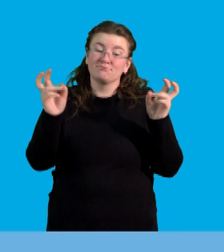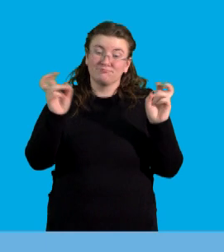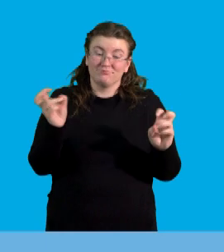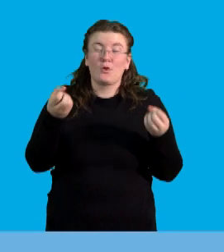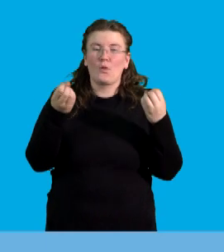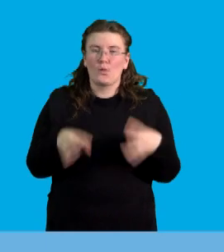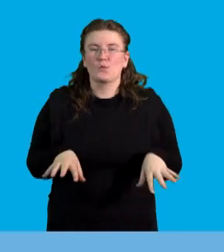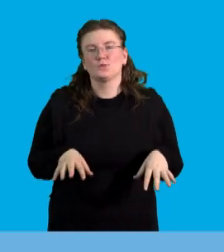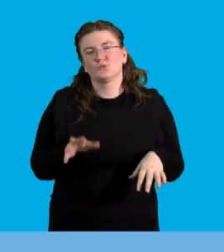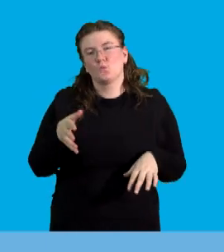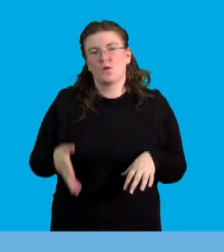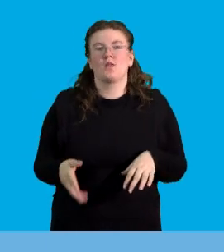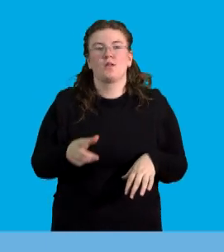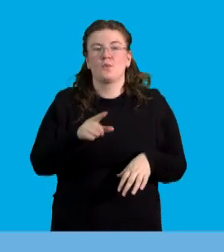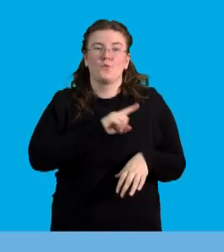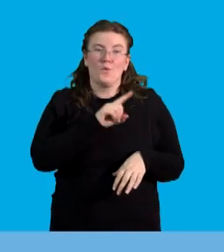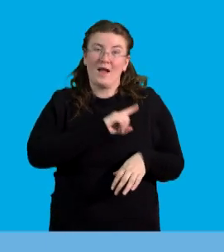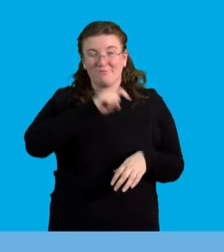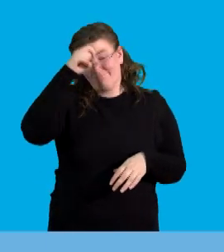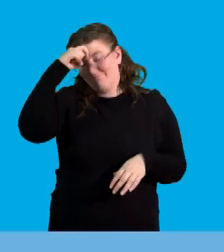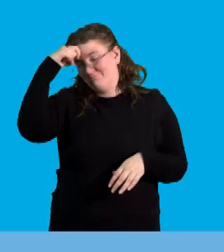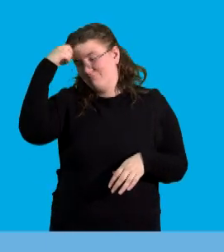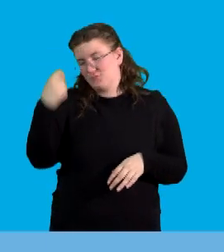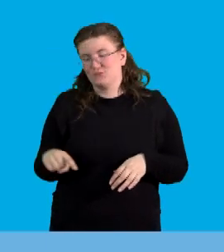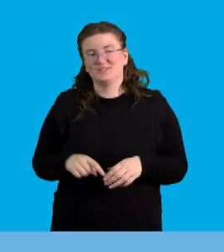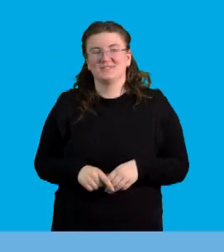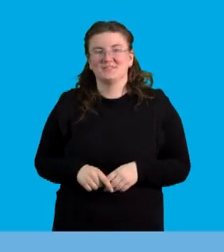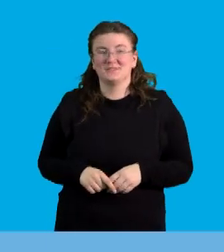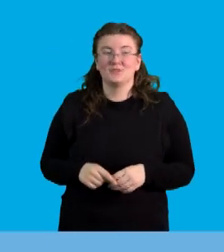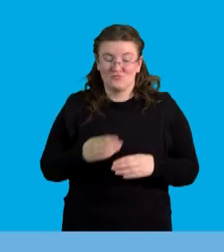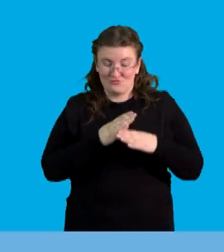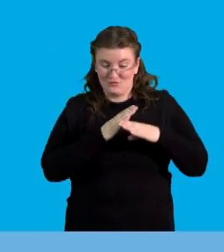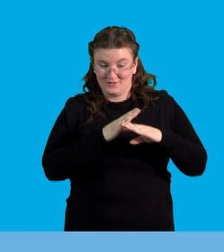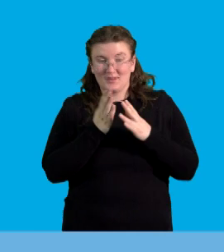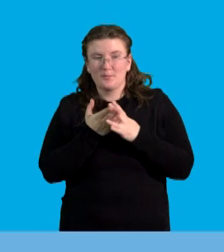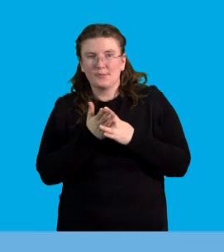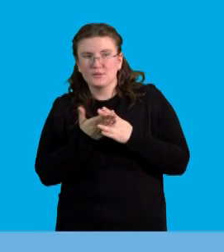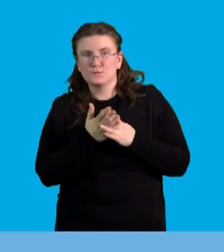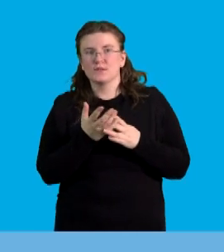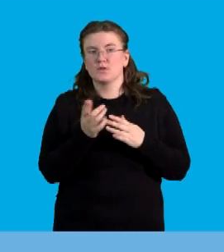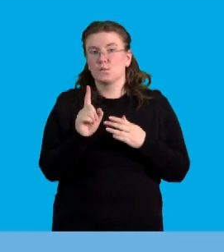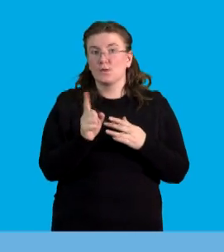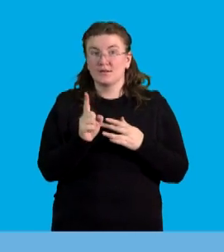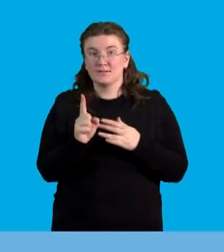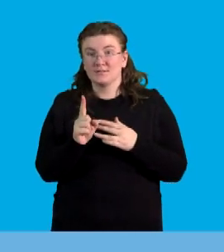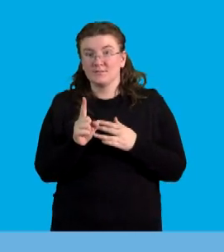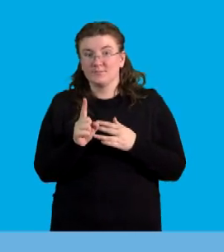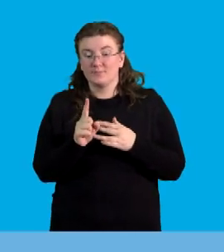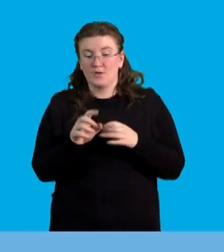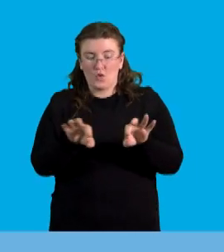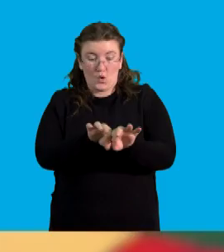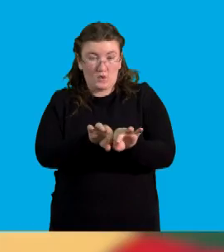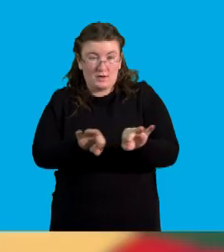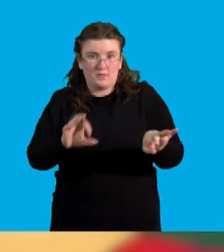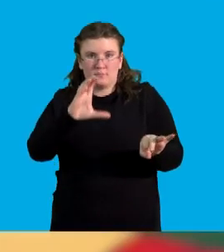of this energy is going to be lost or wasted in a form of heat when there is that resistance between